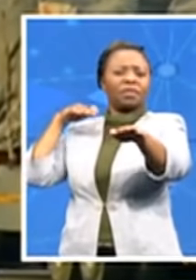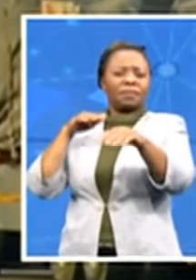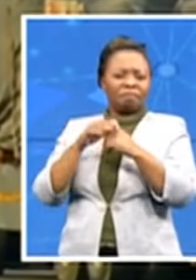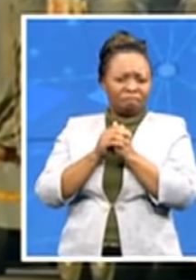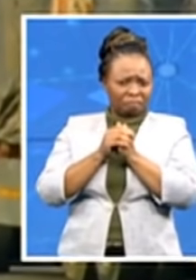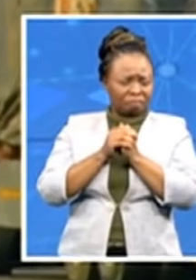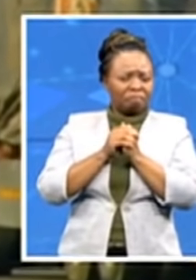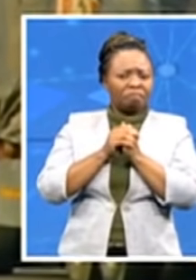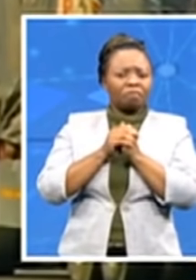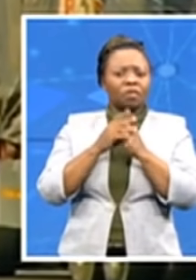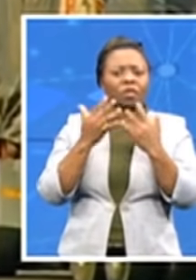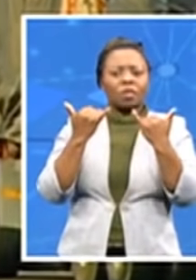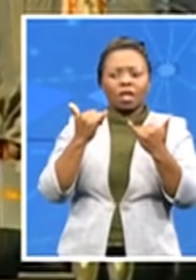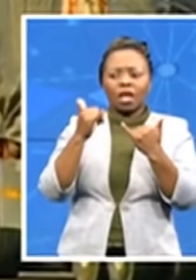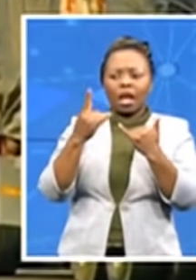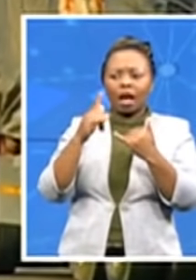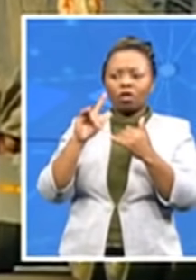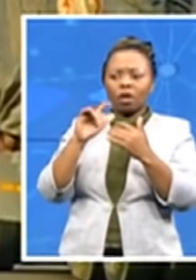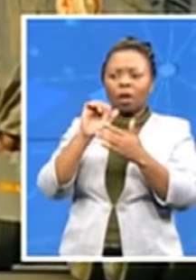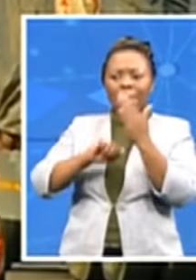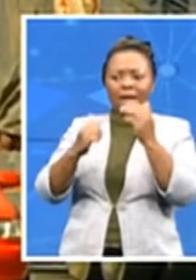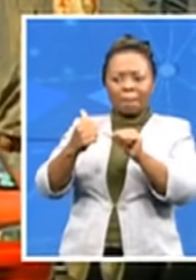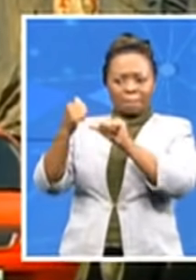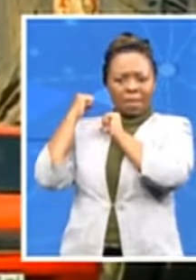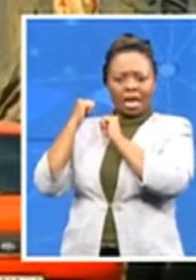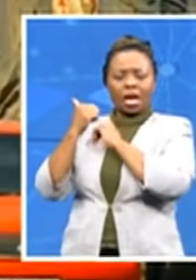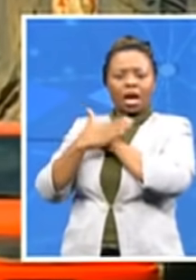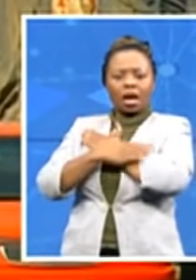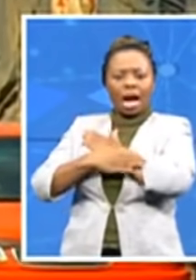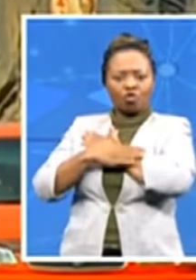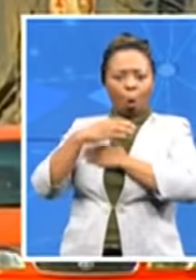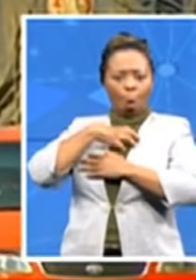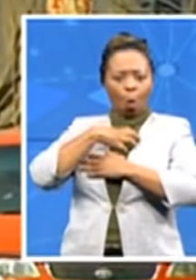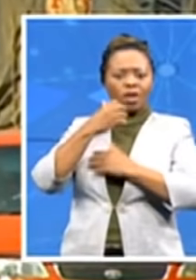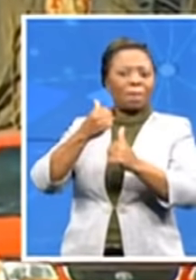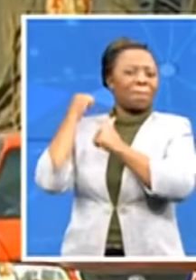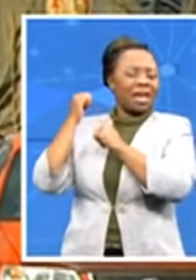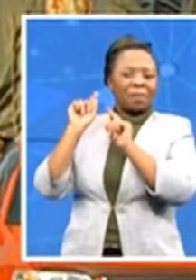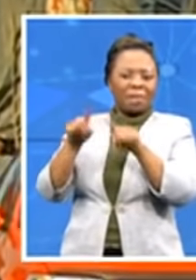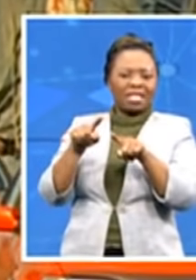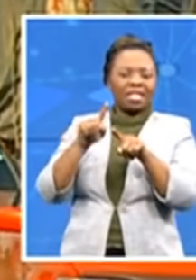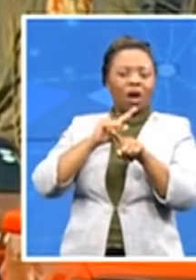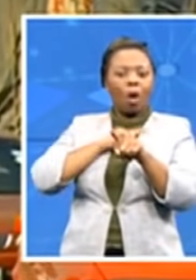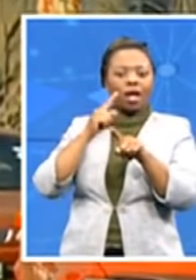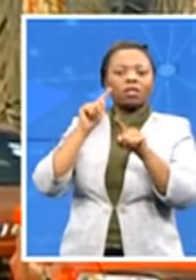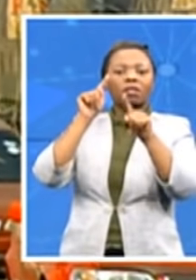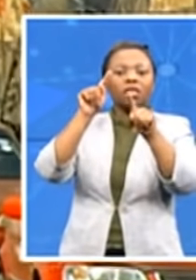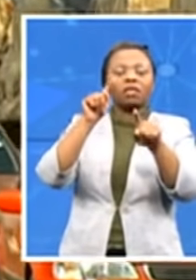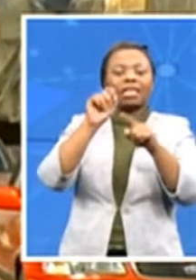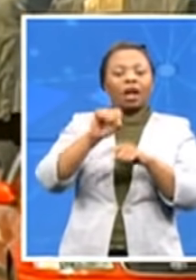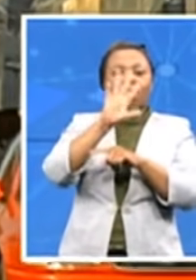countries that were en route to South Africa to deliver products, mostly I think